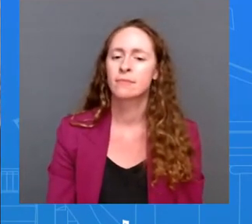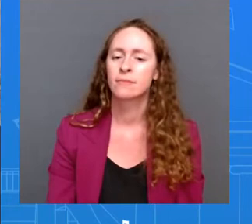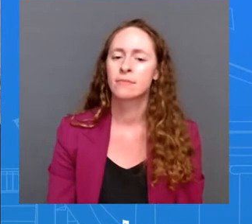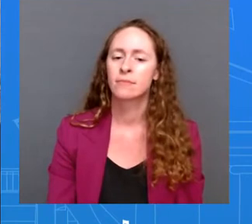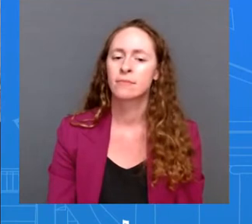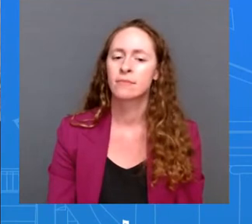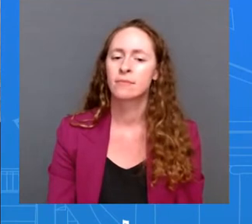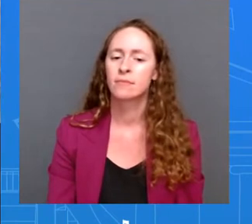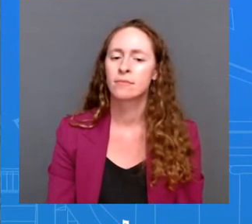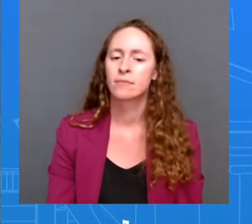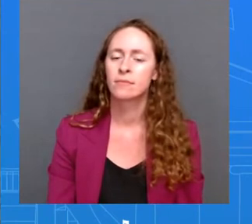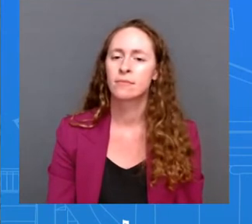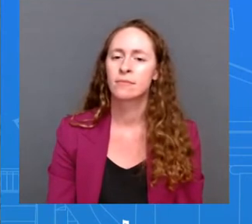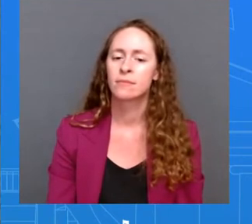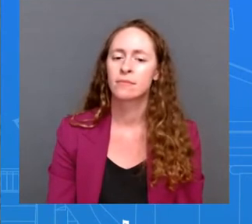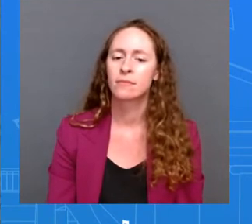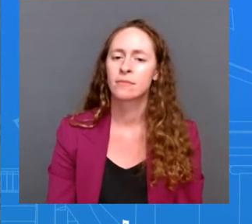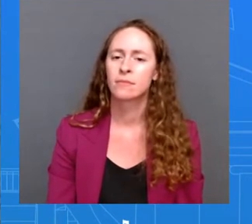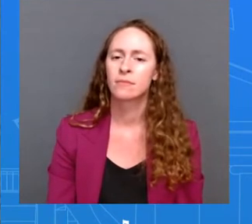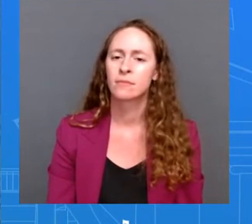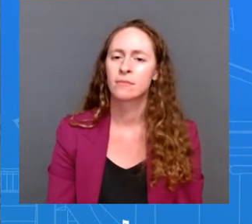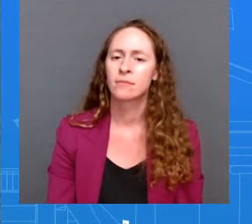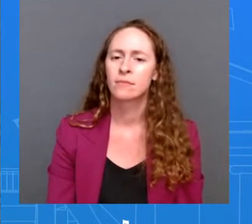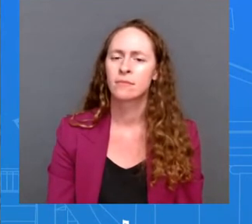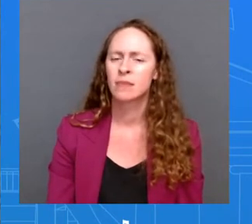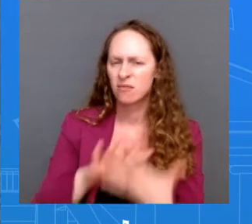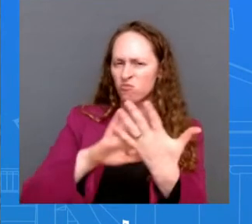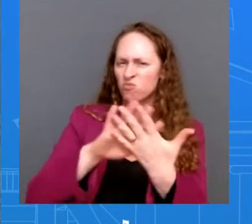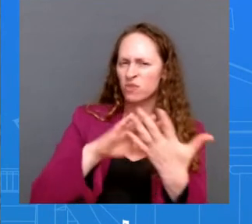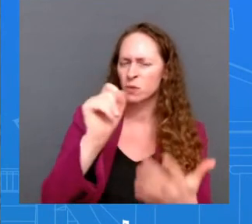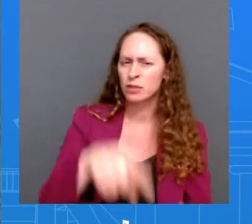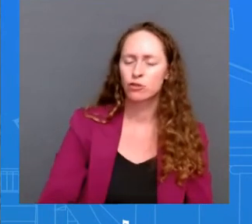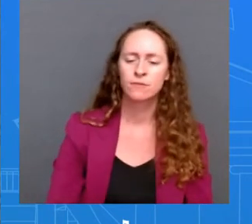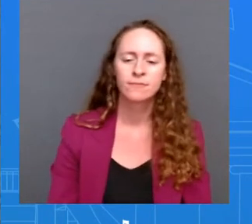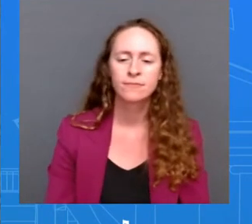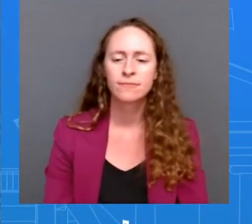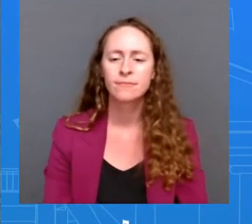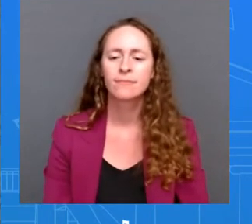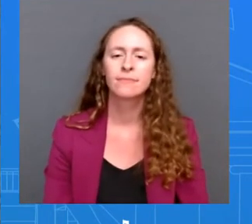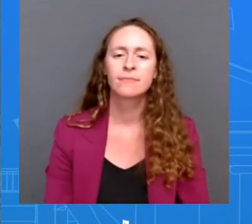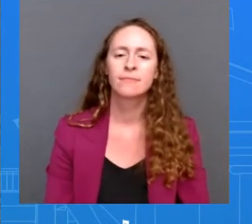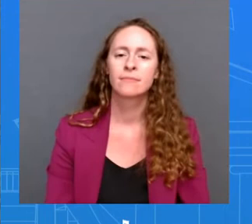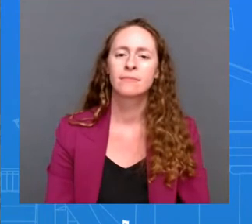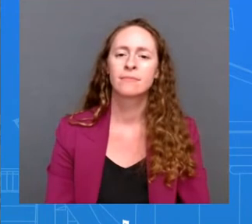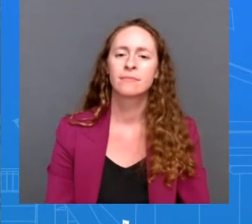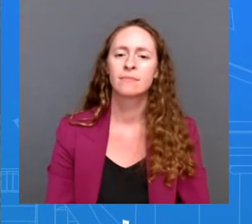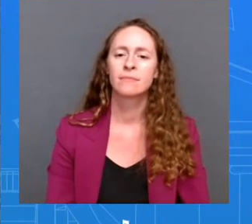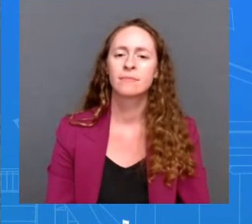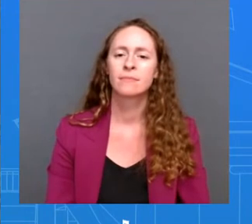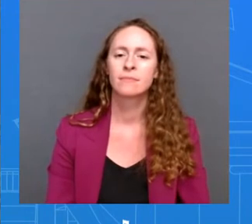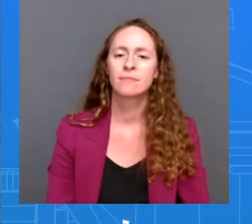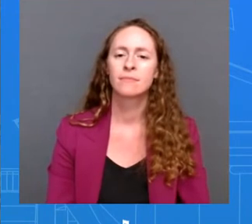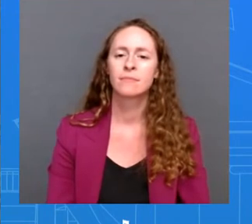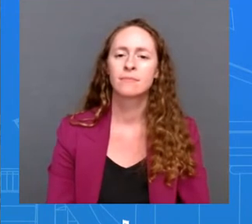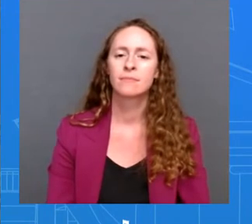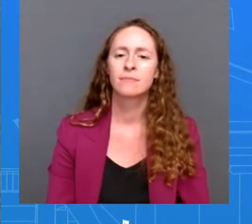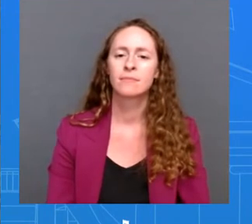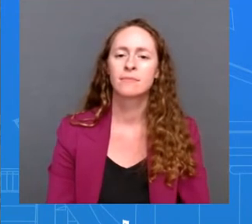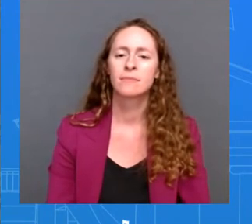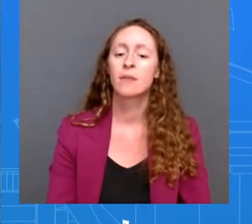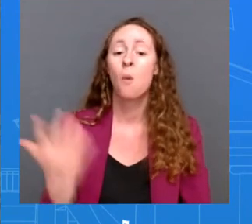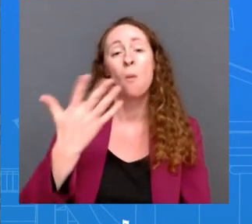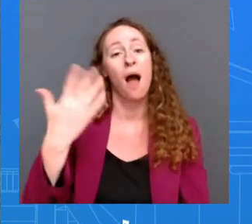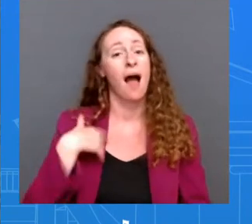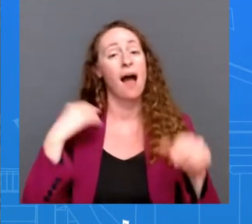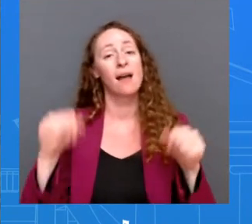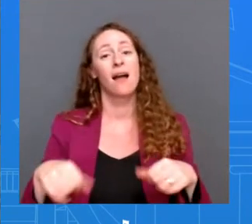prison? So I can share, based on downgraded intelligence, that we expect that Russian officials